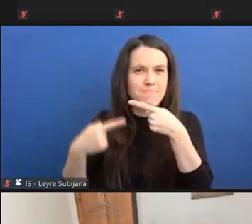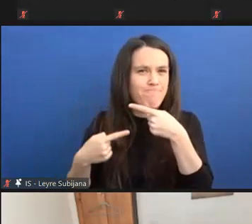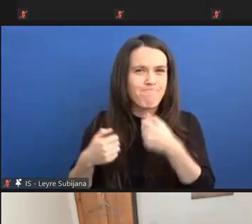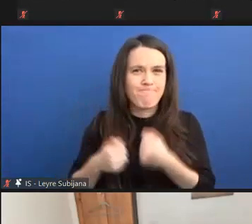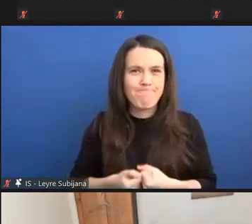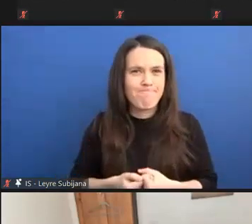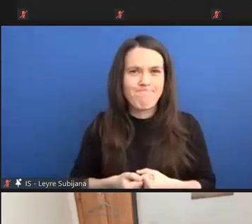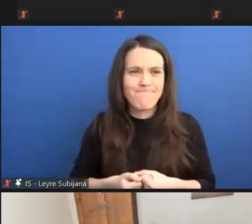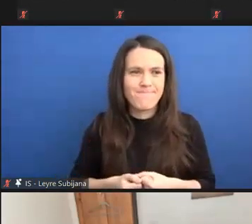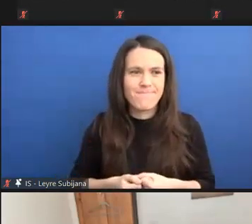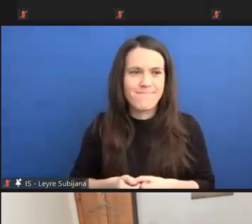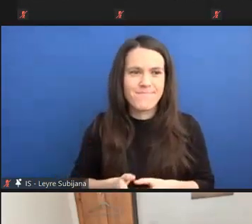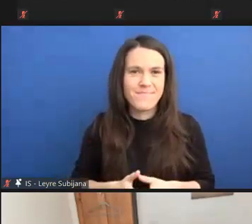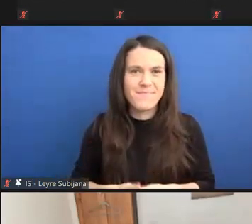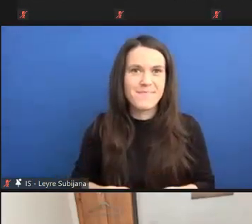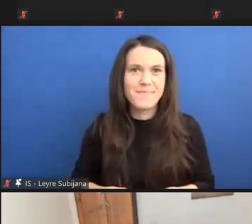say that